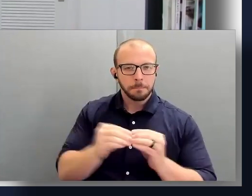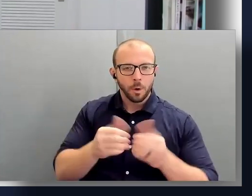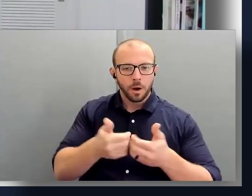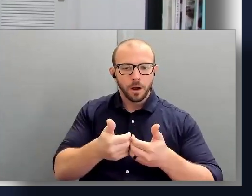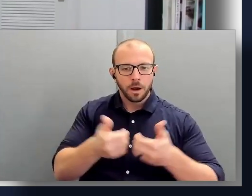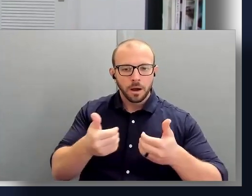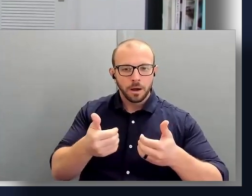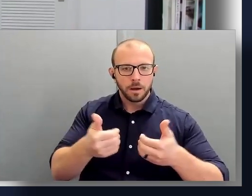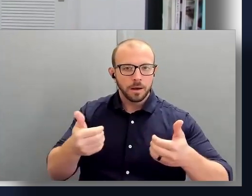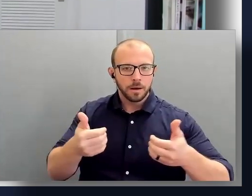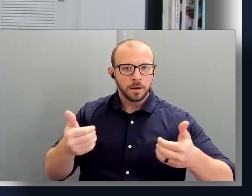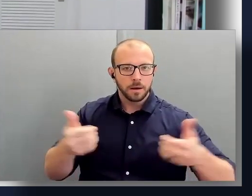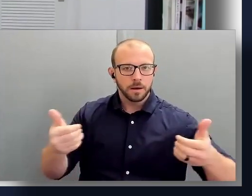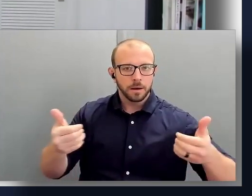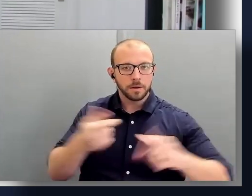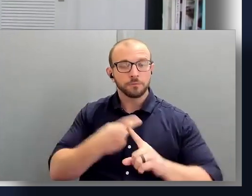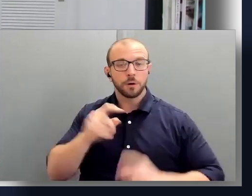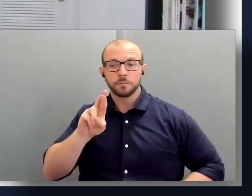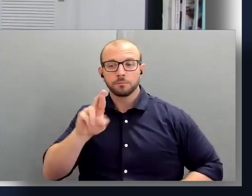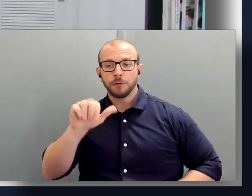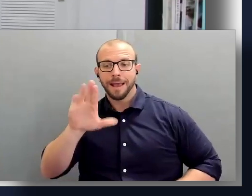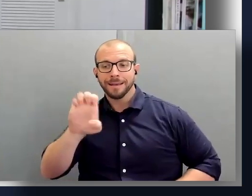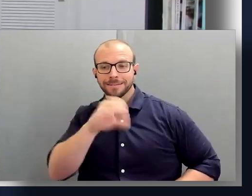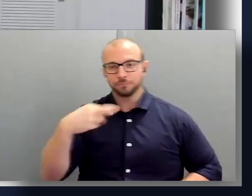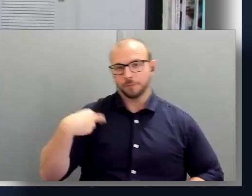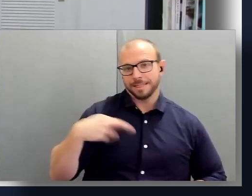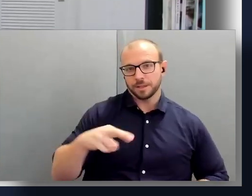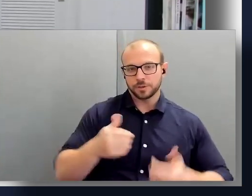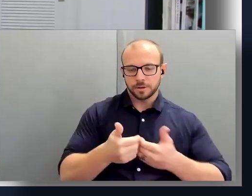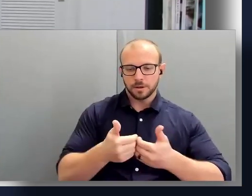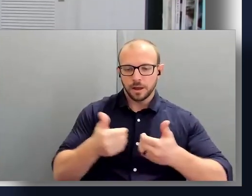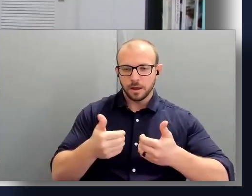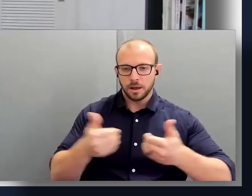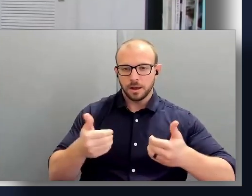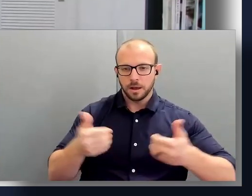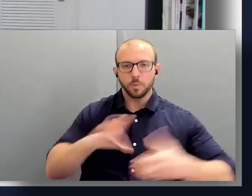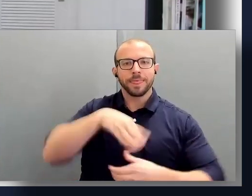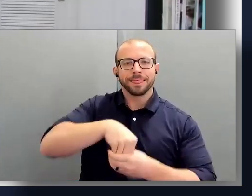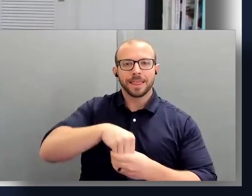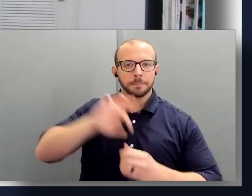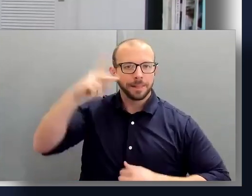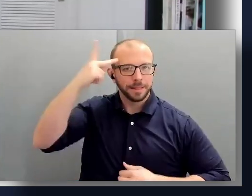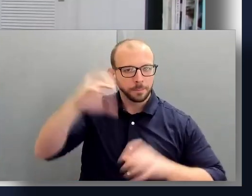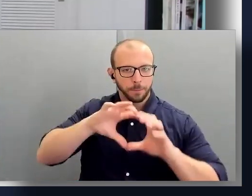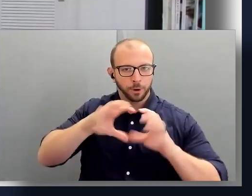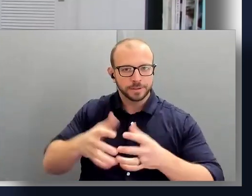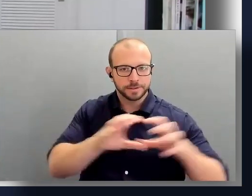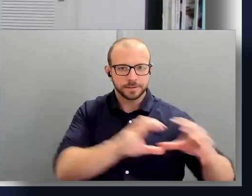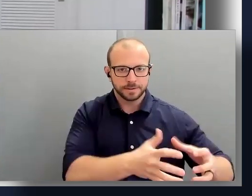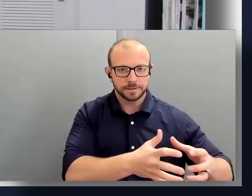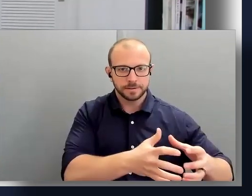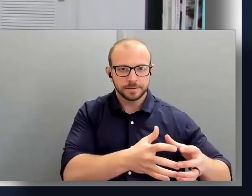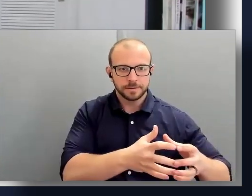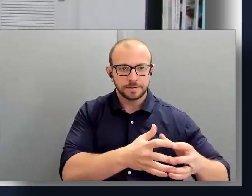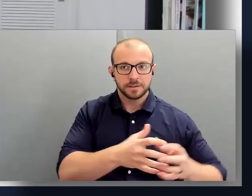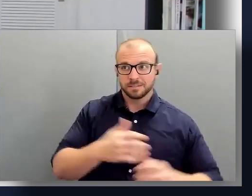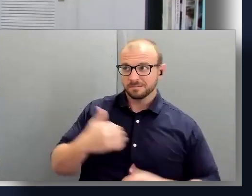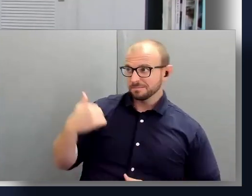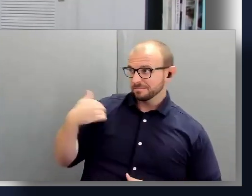increasing division by race and religion between the two political parties. As late